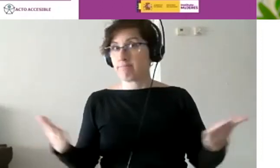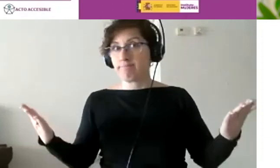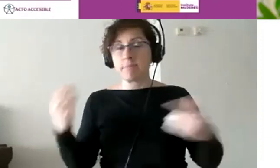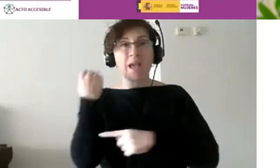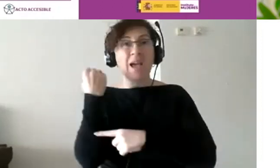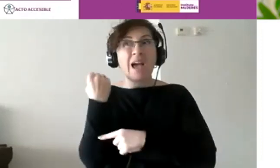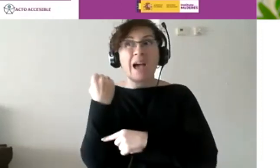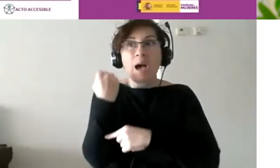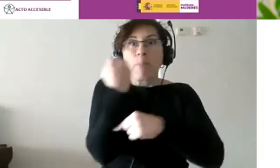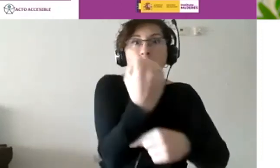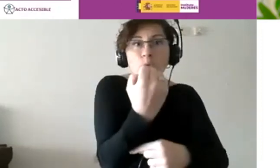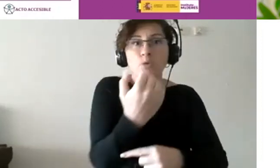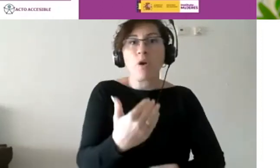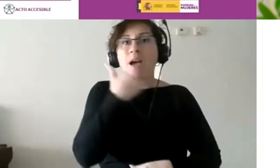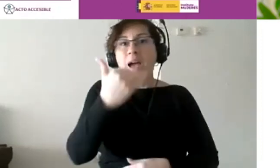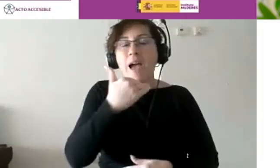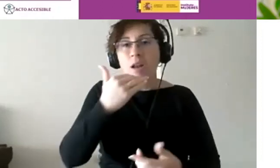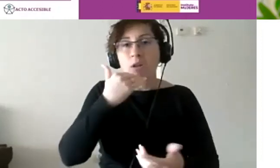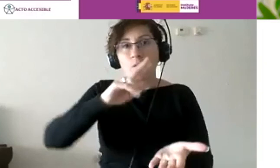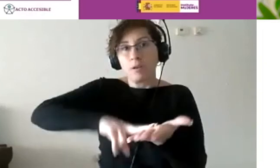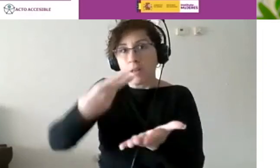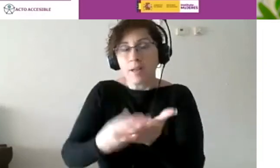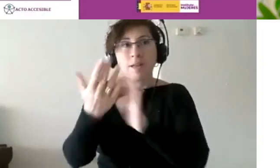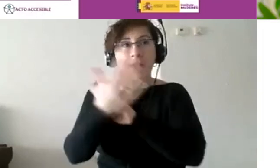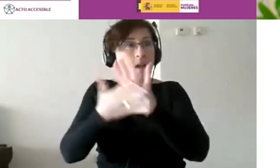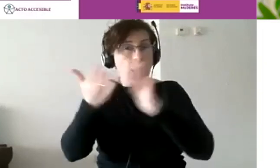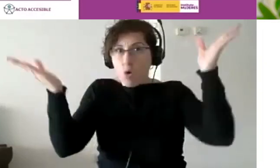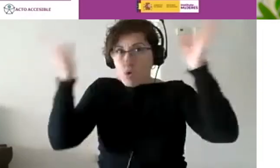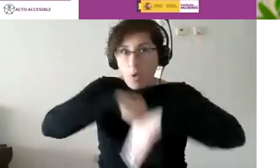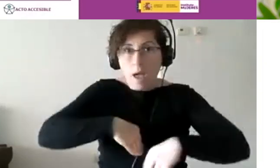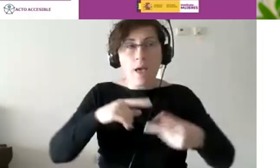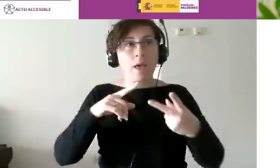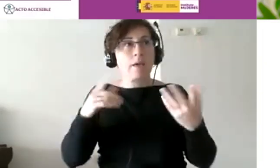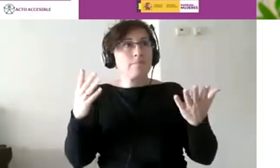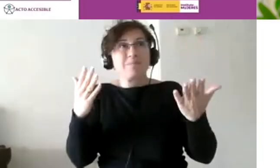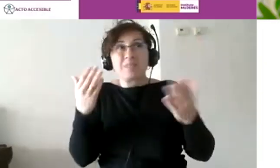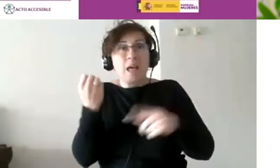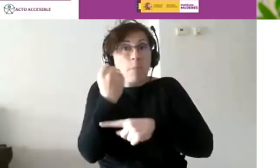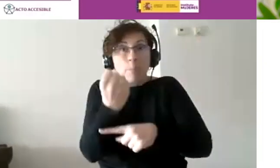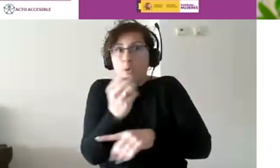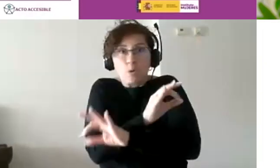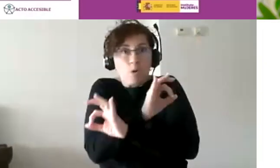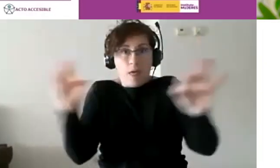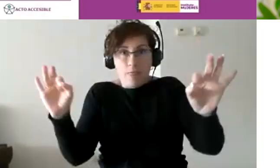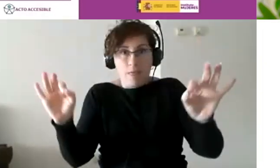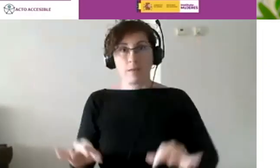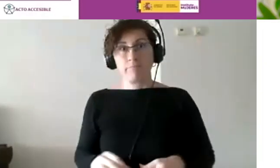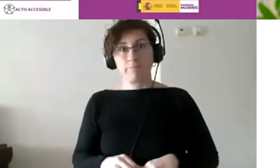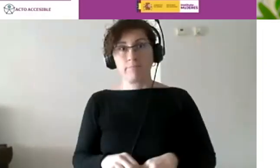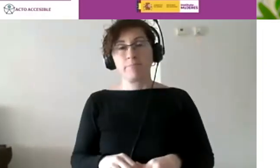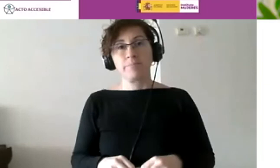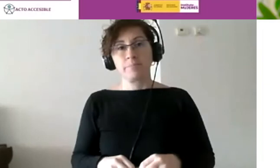interpretation. There is no any kind of support they can get. So the only way is to ask people around and try